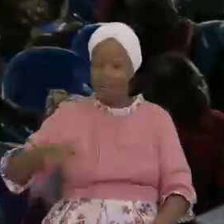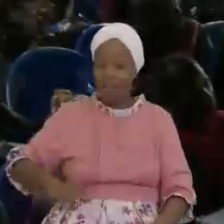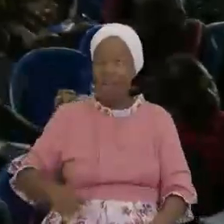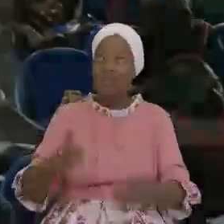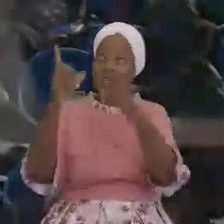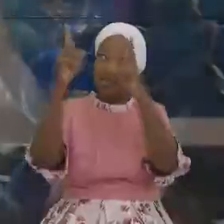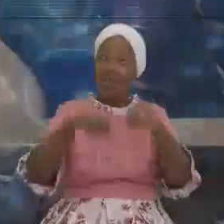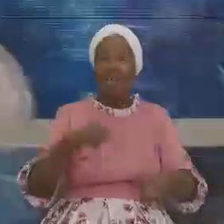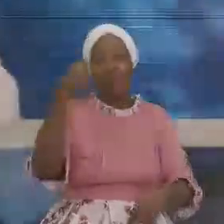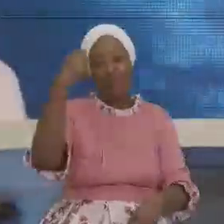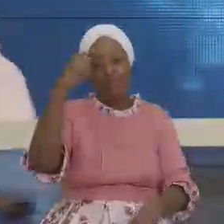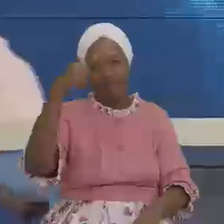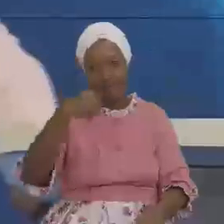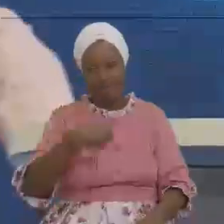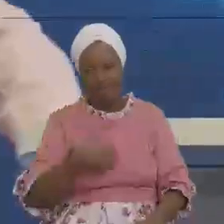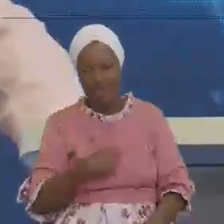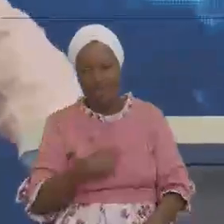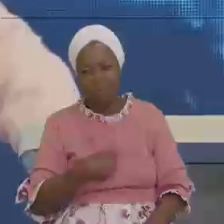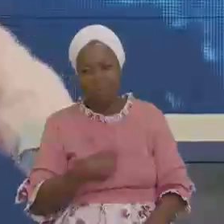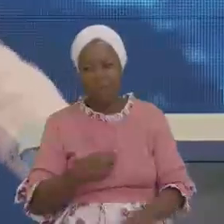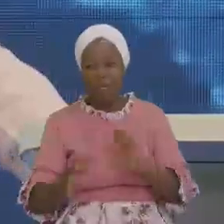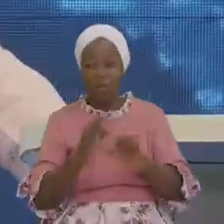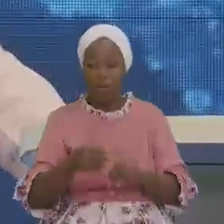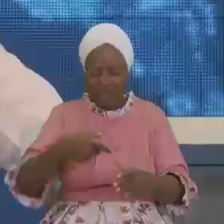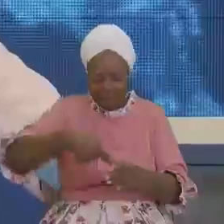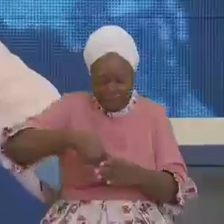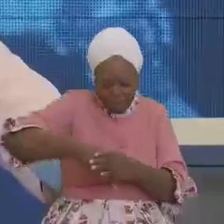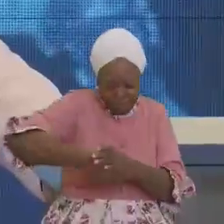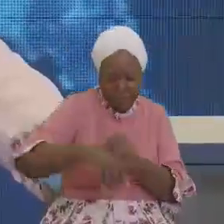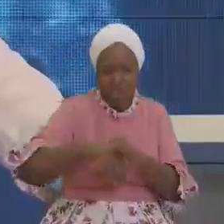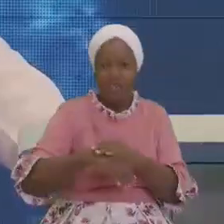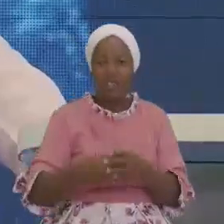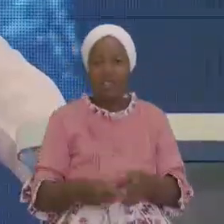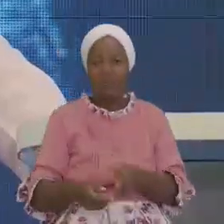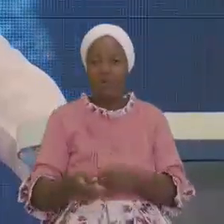If you are deep in the well of sin,